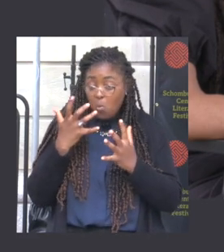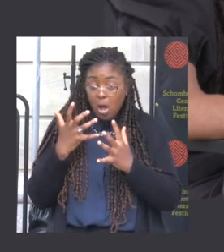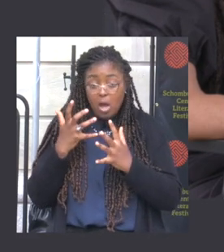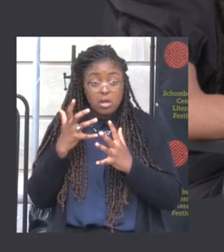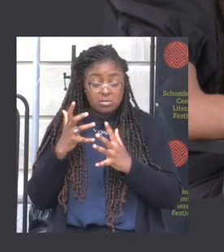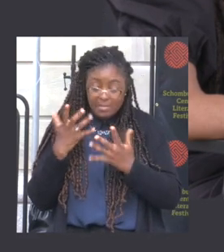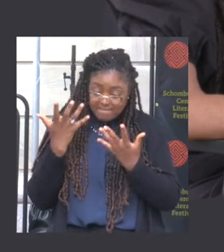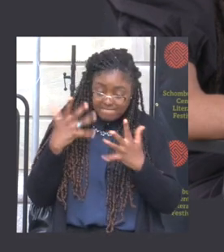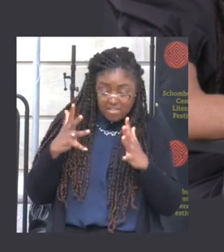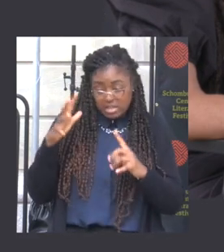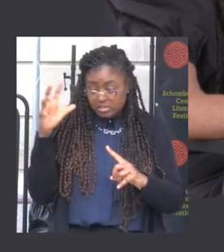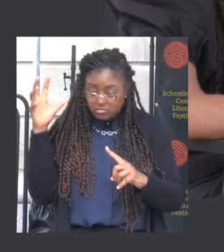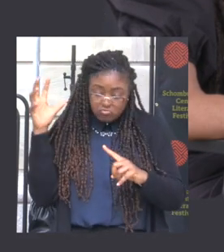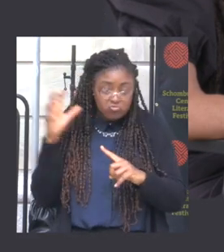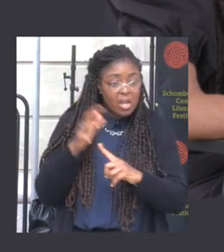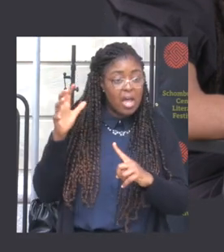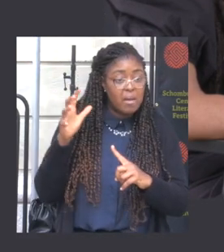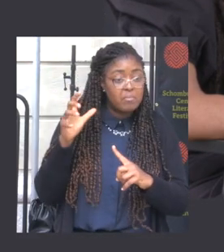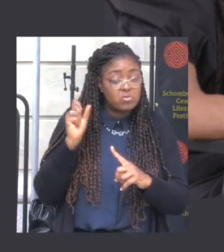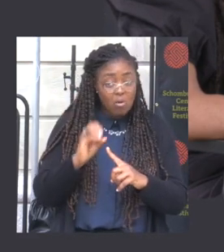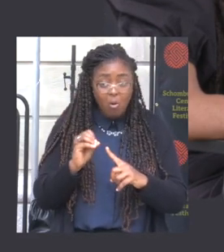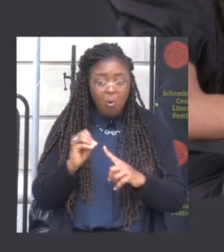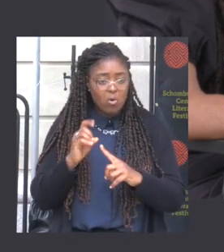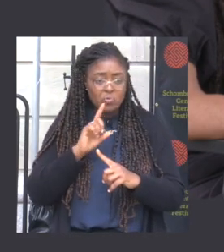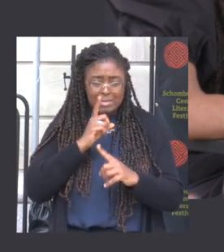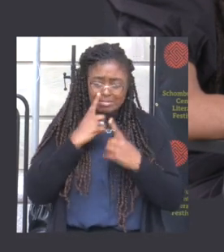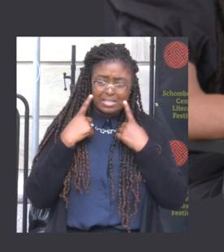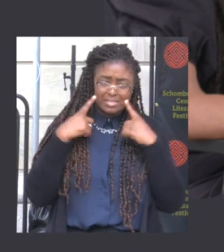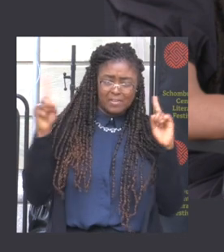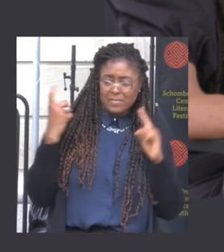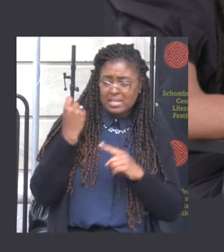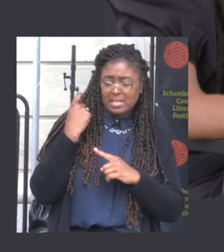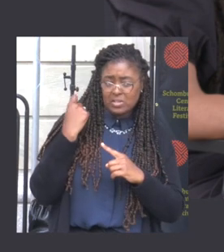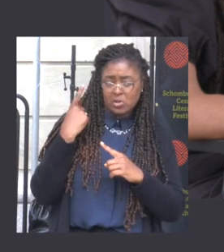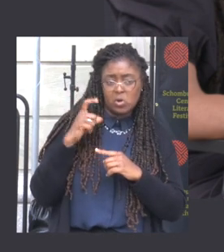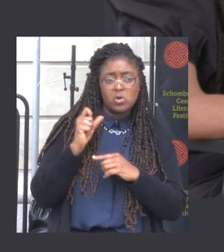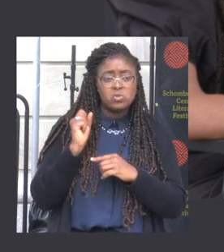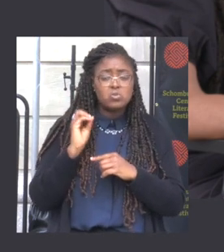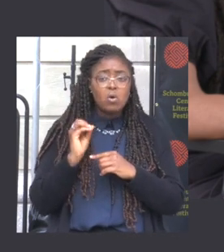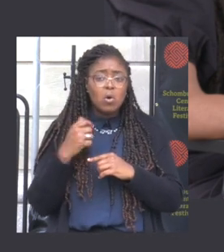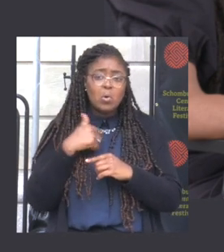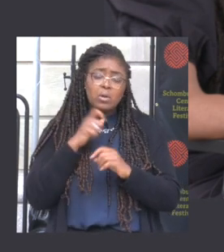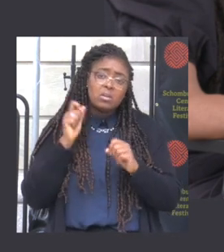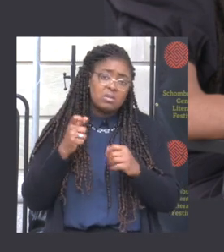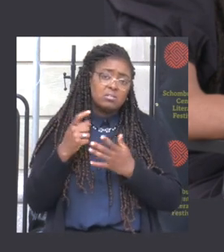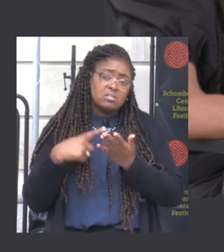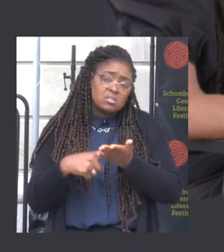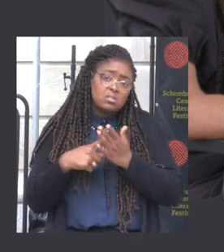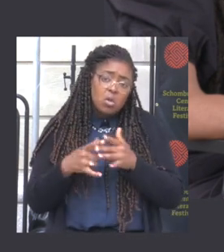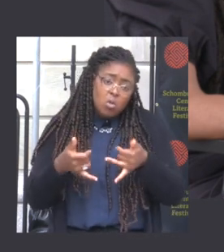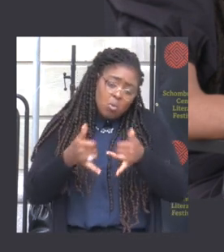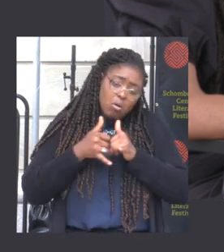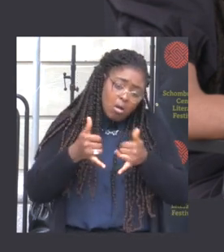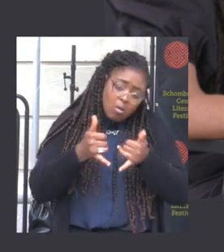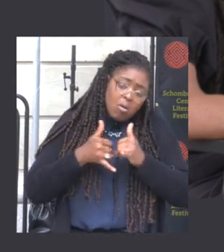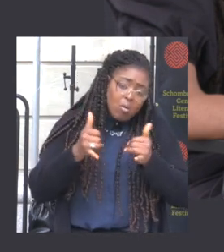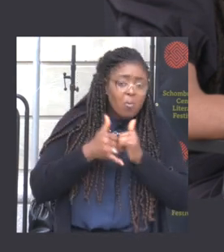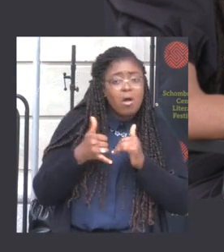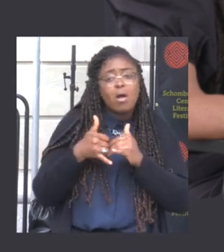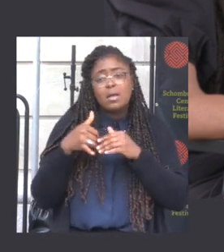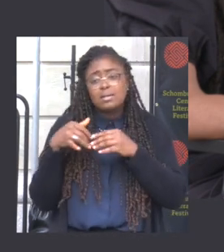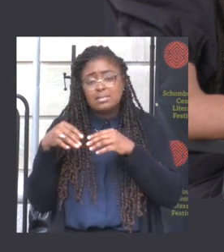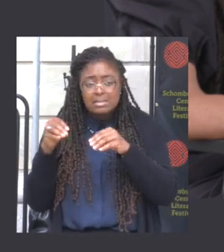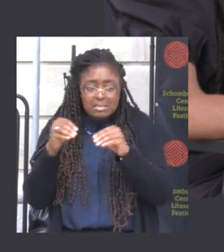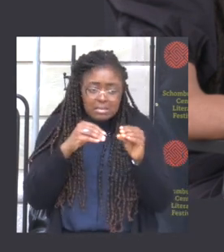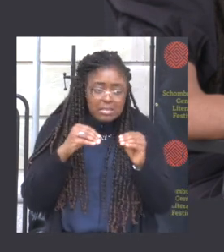most critically acclaimed book of last year, and, you know, I think the most thing, we could talk about the awards that we won and all that, the sales, But the most